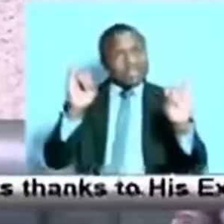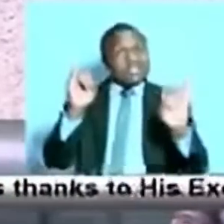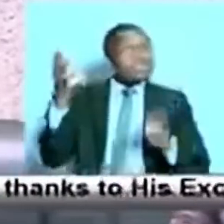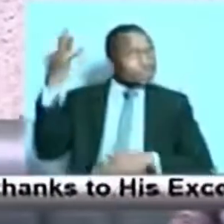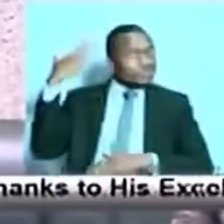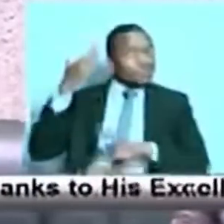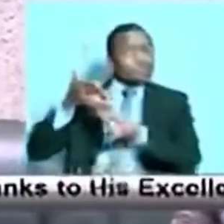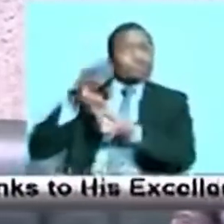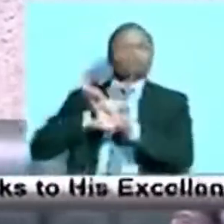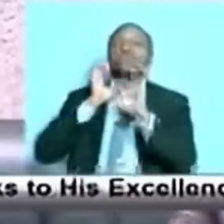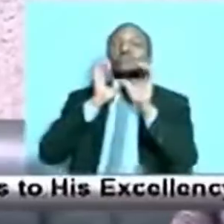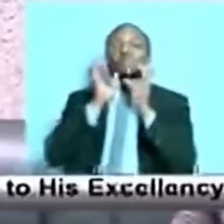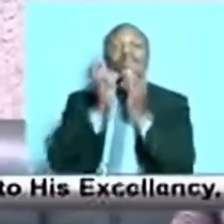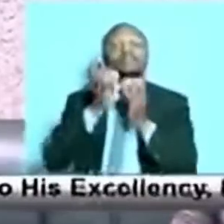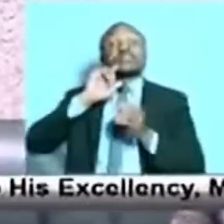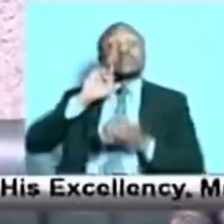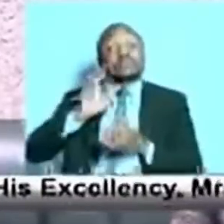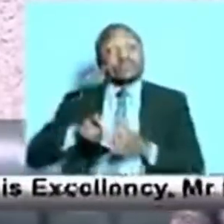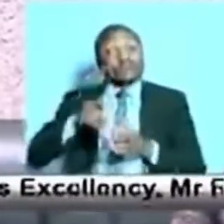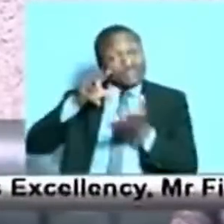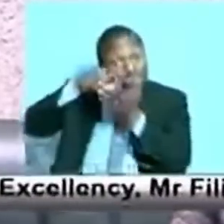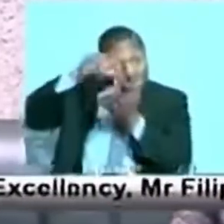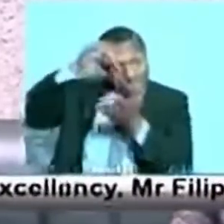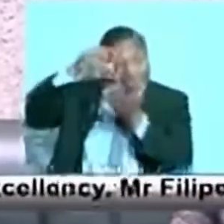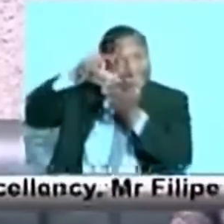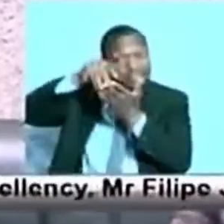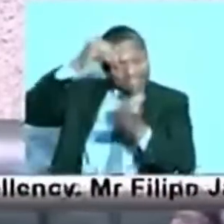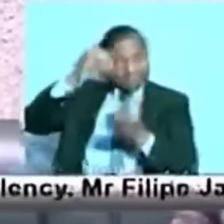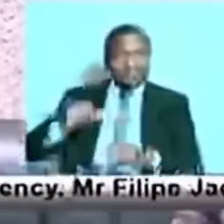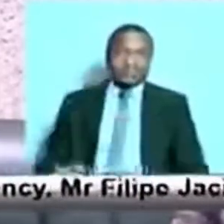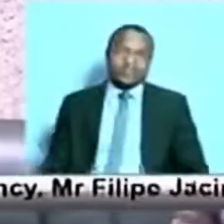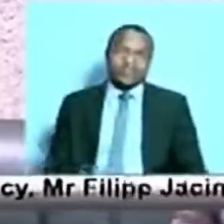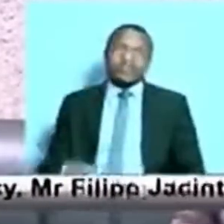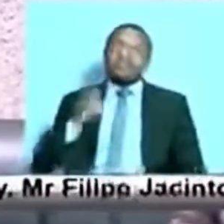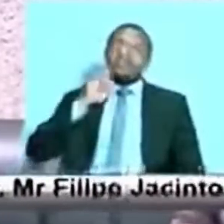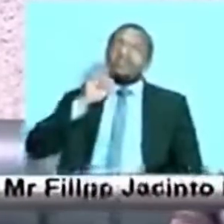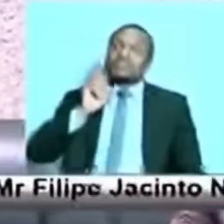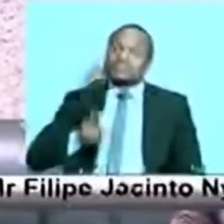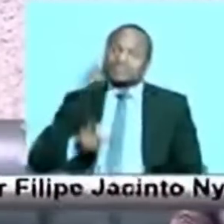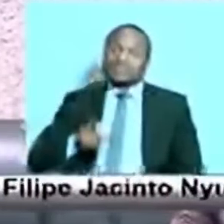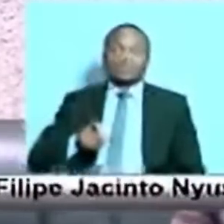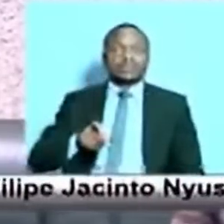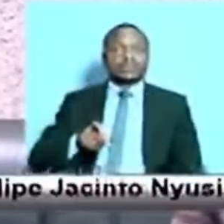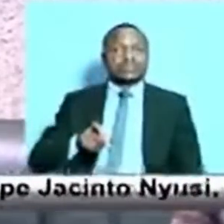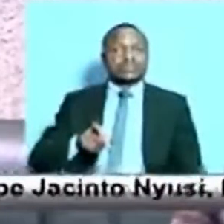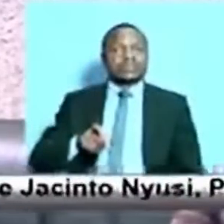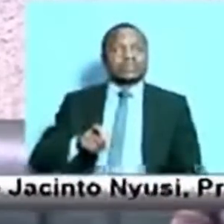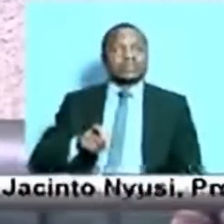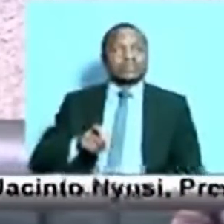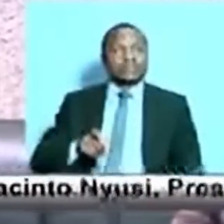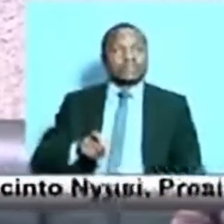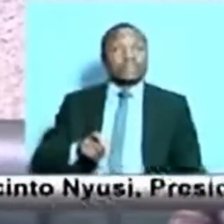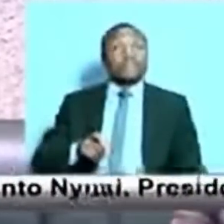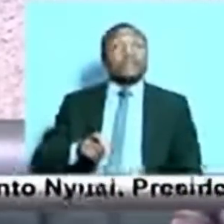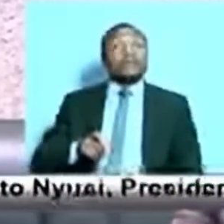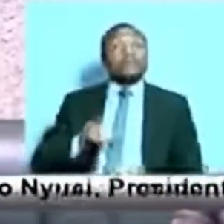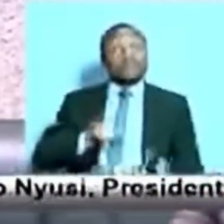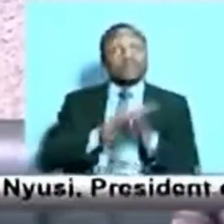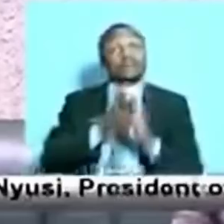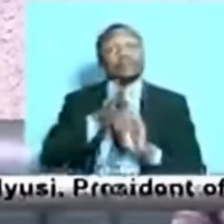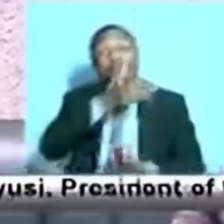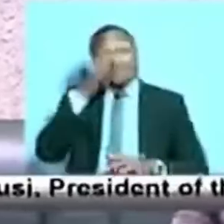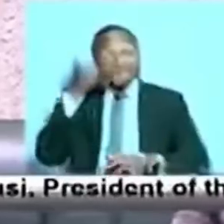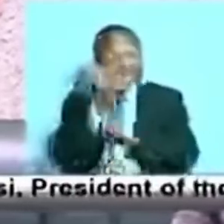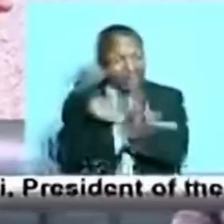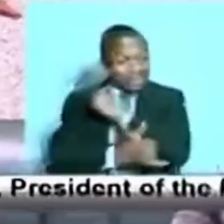before Mozambique, we must be able to learn. We must be able to grasp and be a better